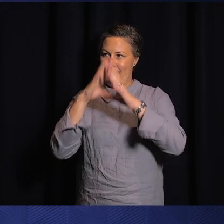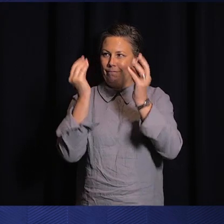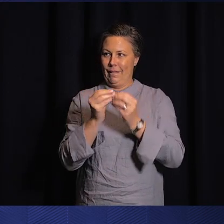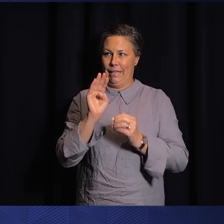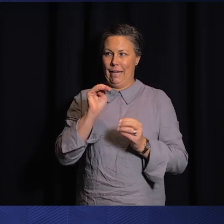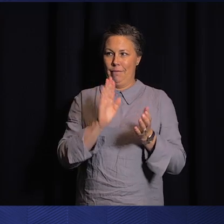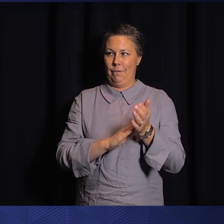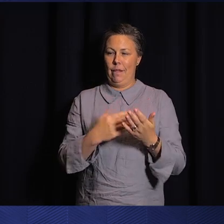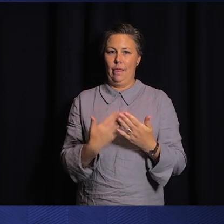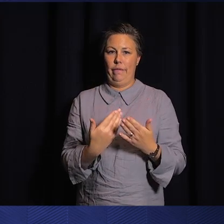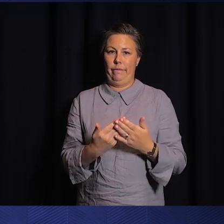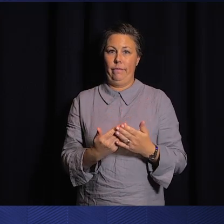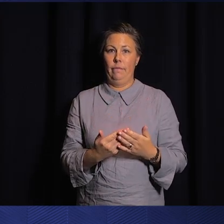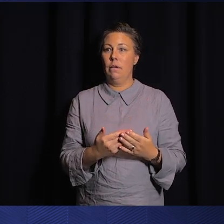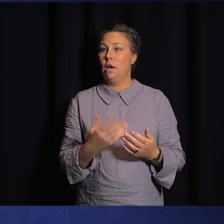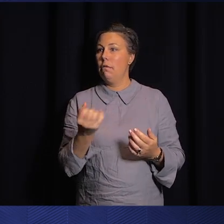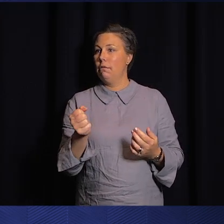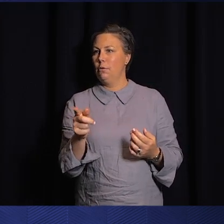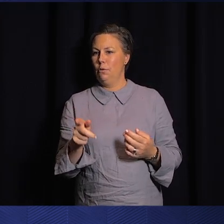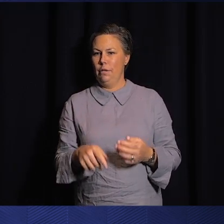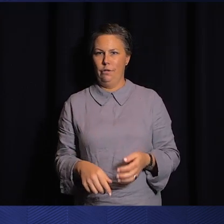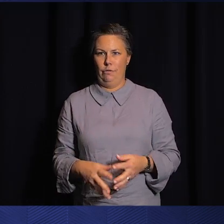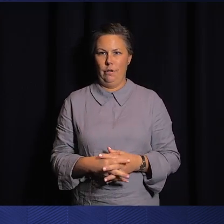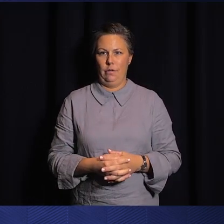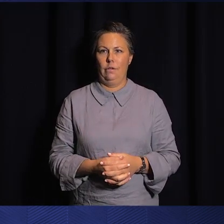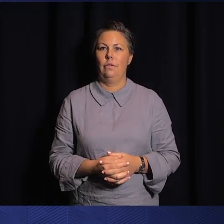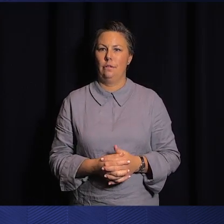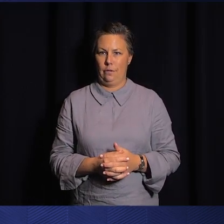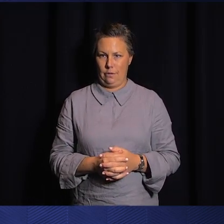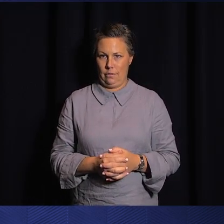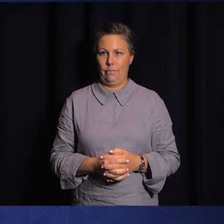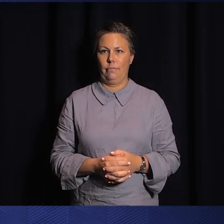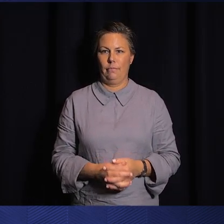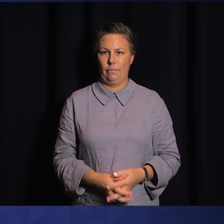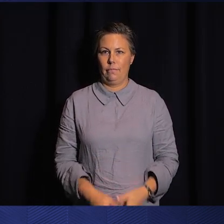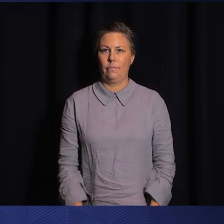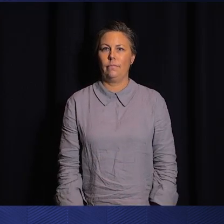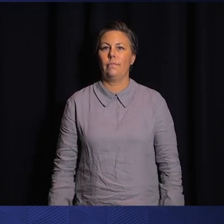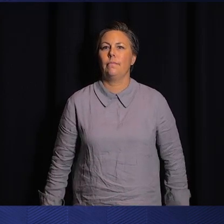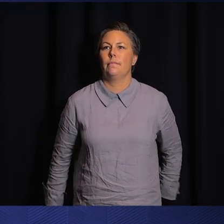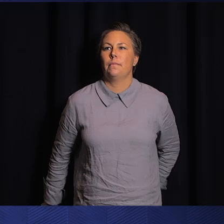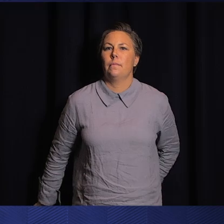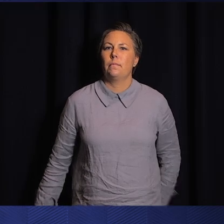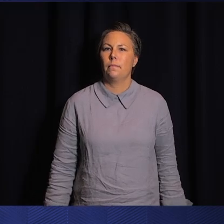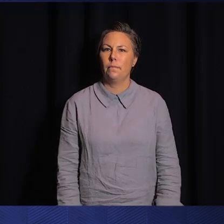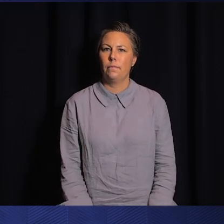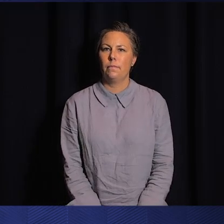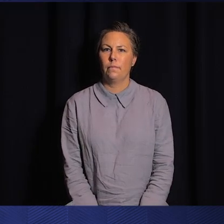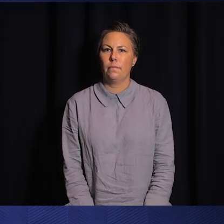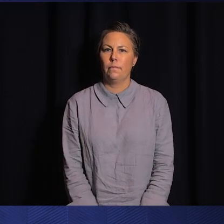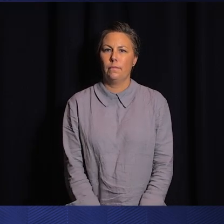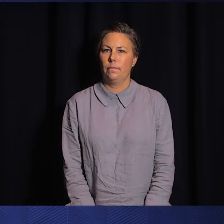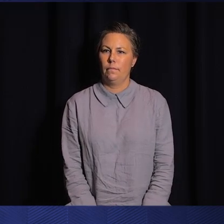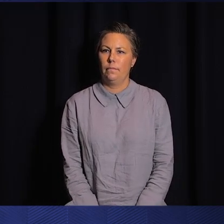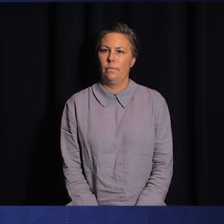can take a couple. I saw hands. Here's one, and we'll have two and maybe a third. That's